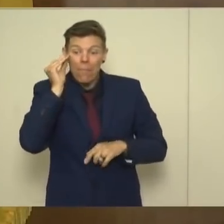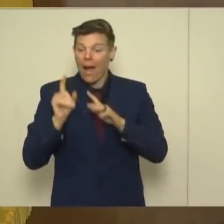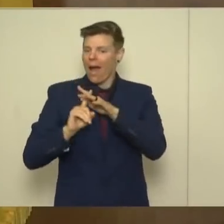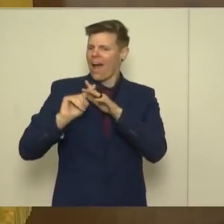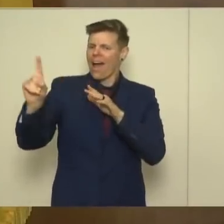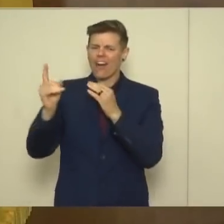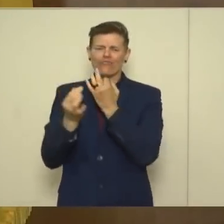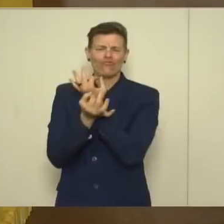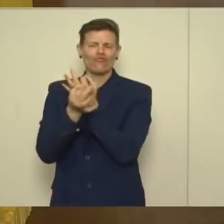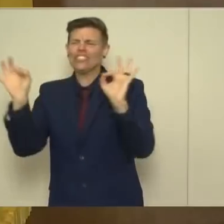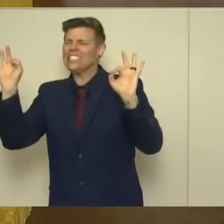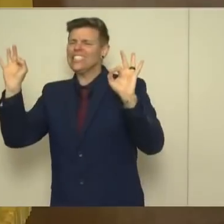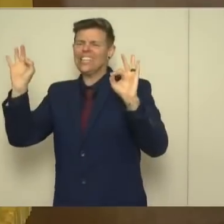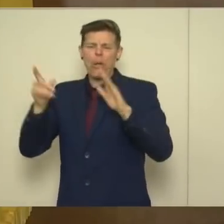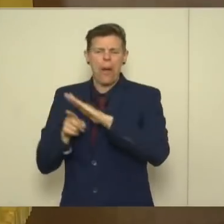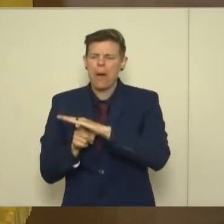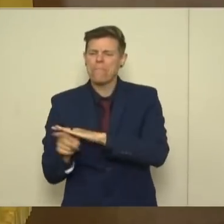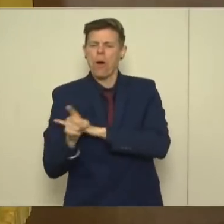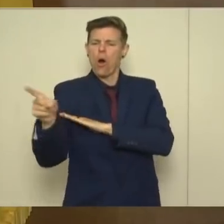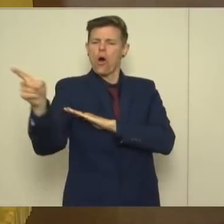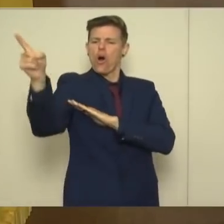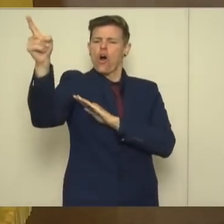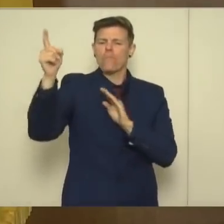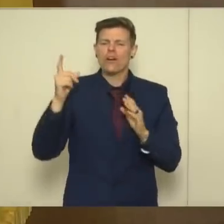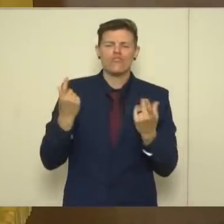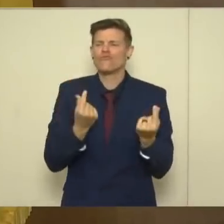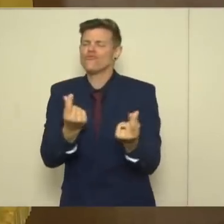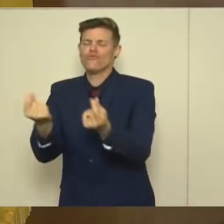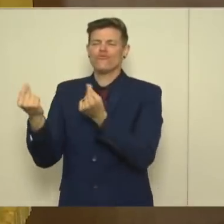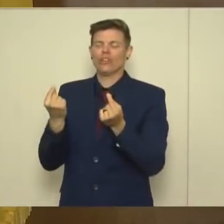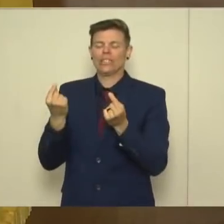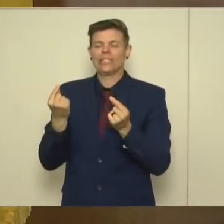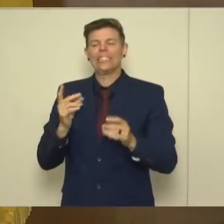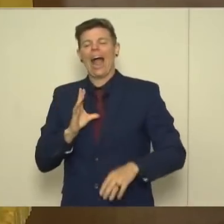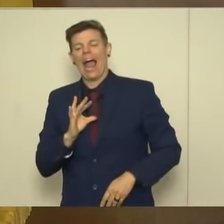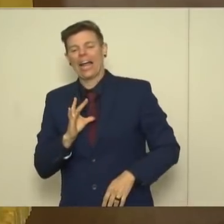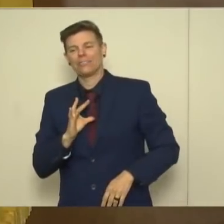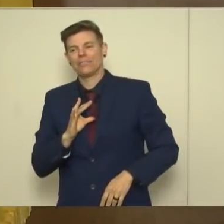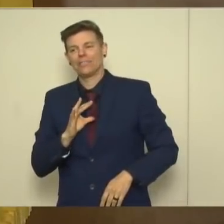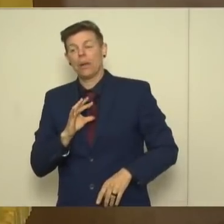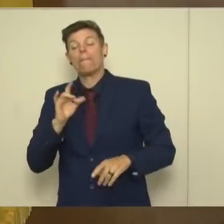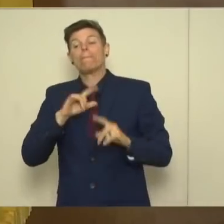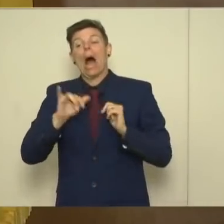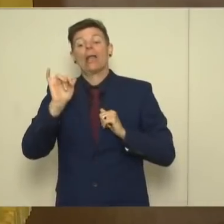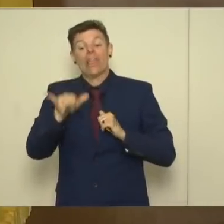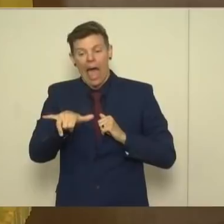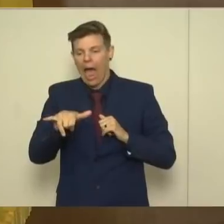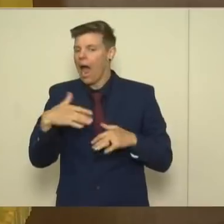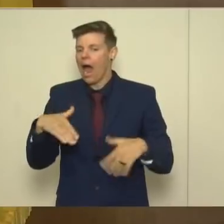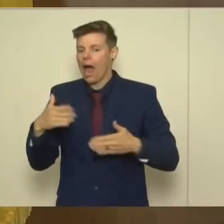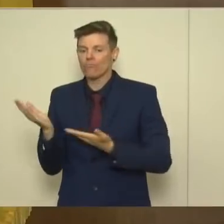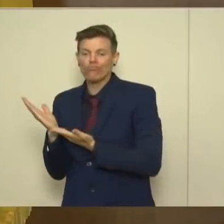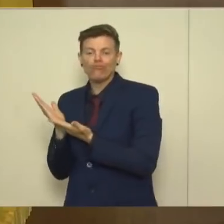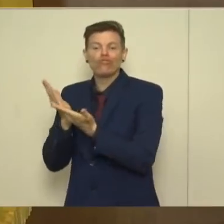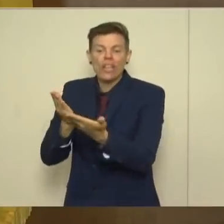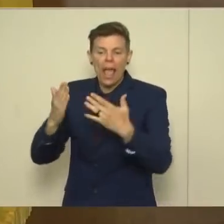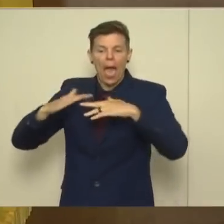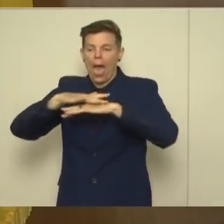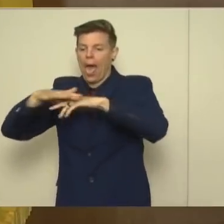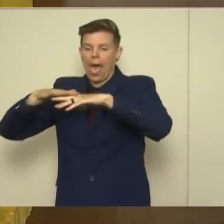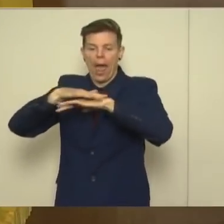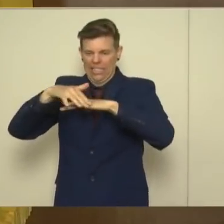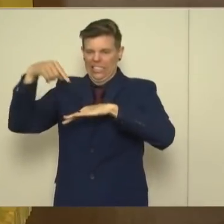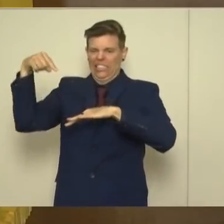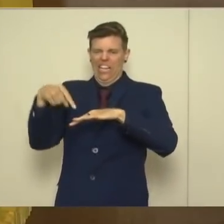home and getting a little independence, that it's can be a breeding ground for high-risk issues and therefore